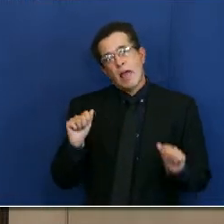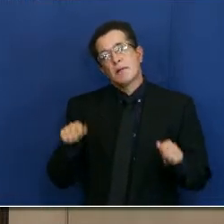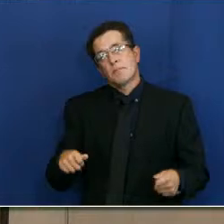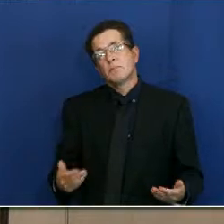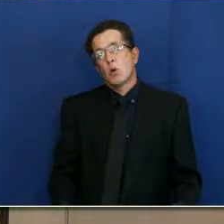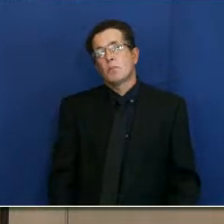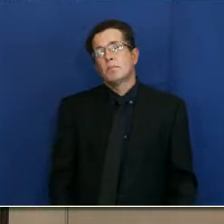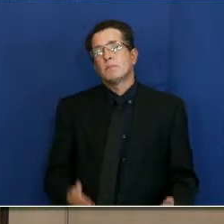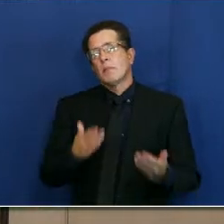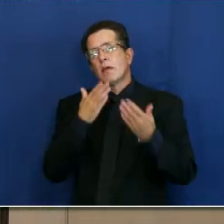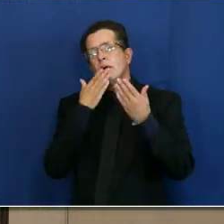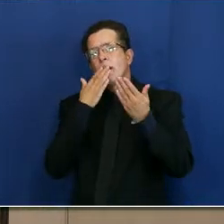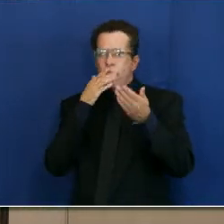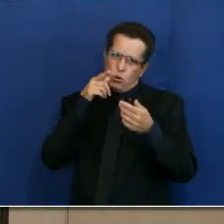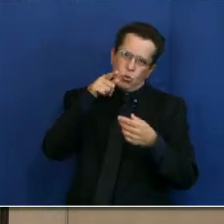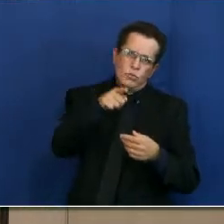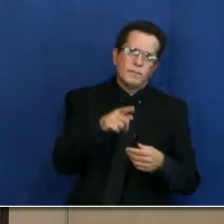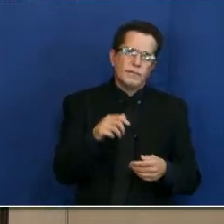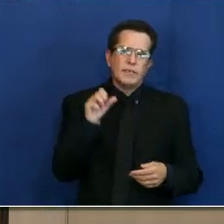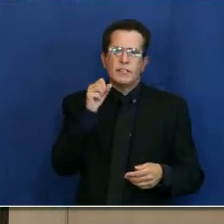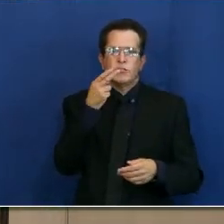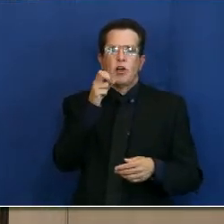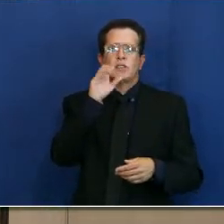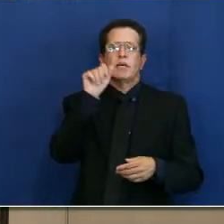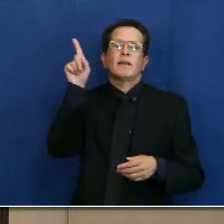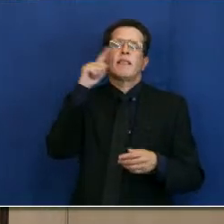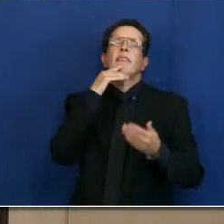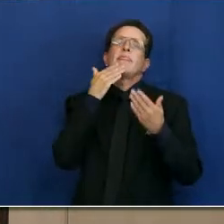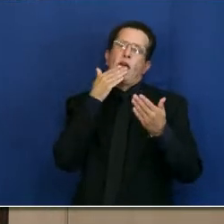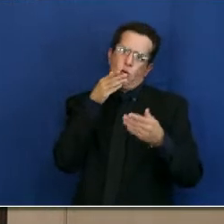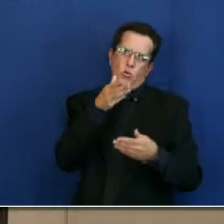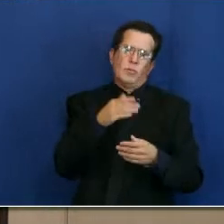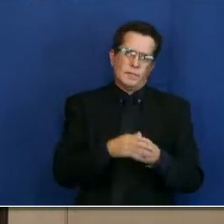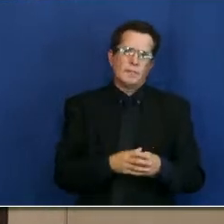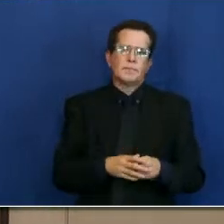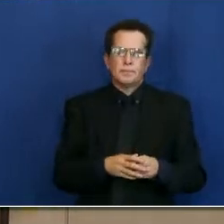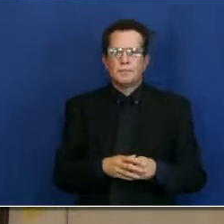Thank you. Thank you very much for answering my question.